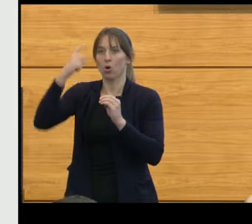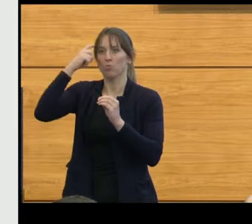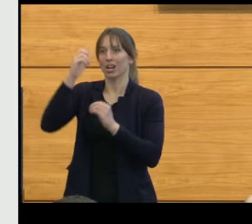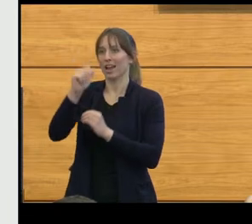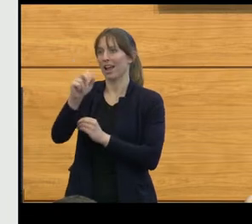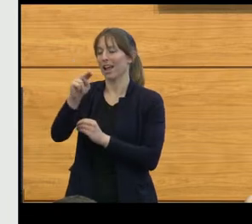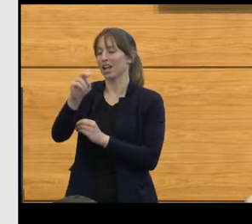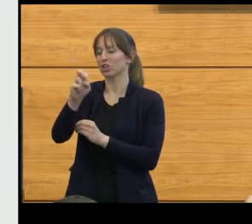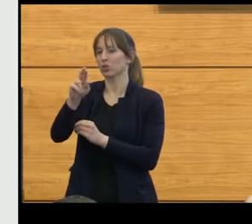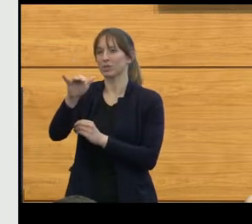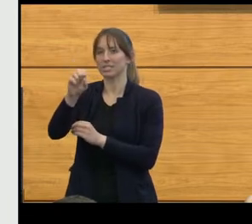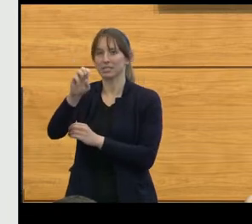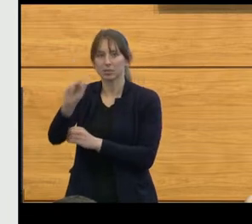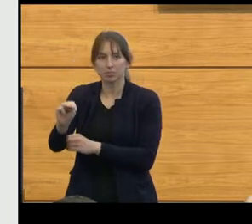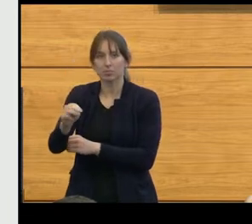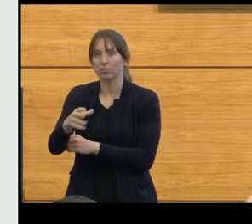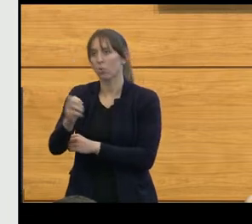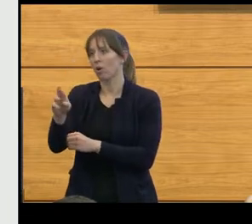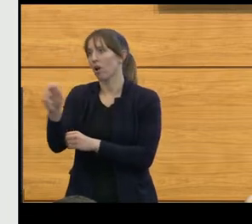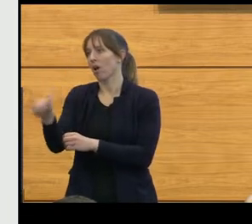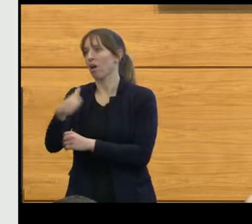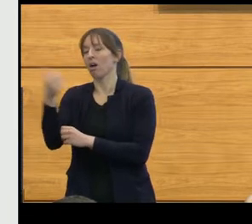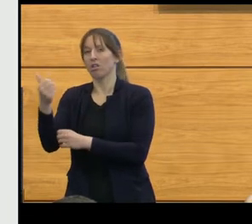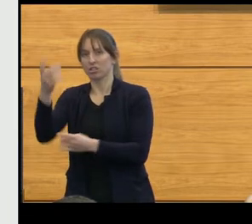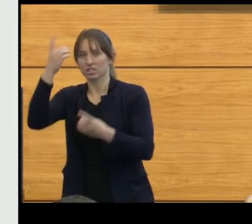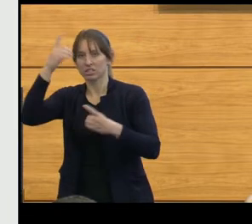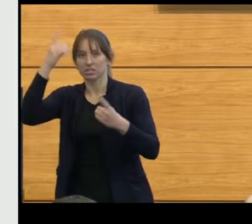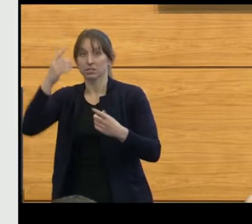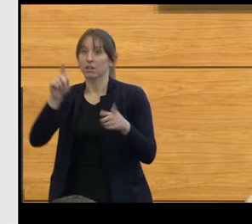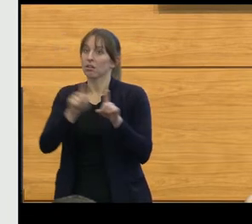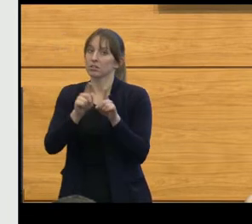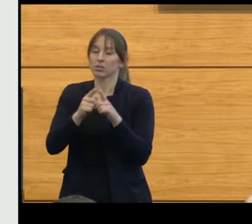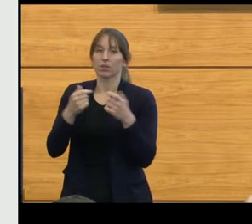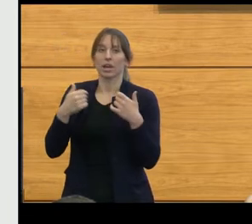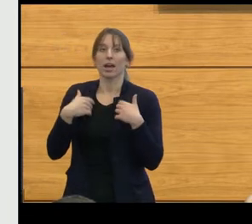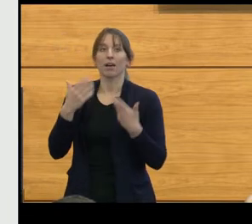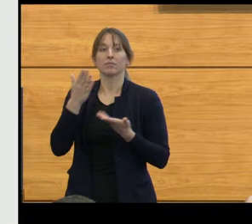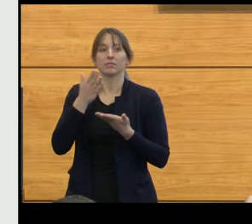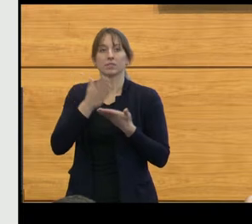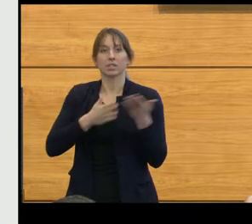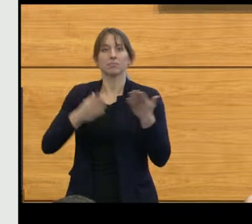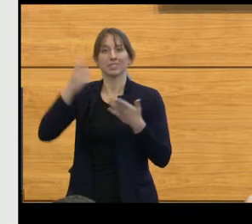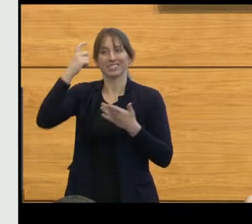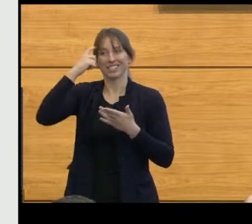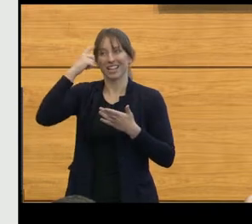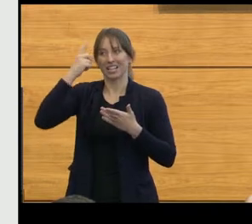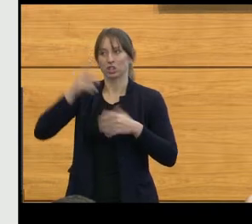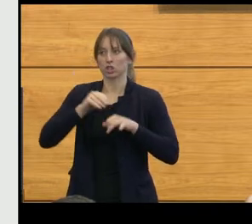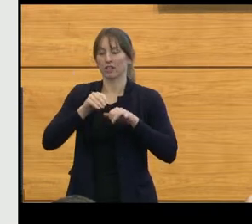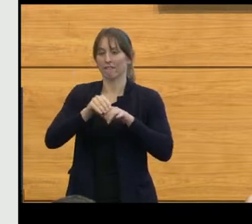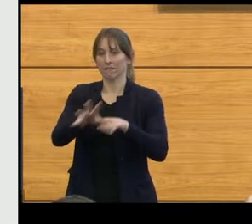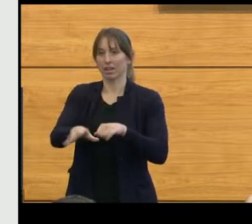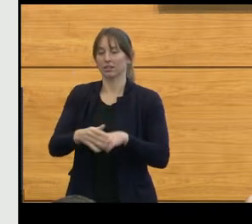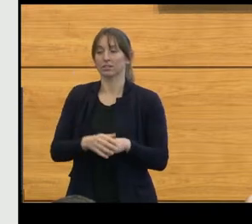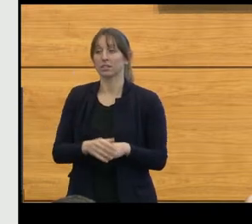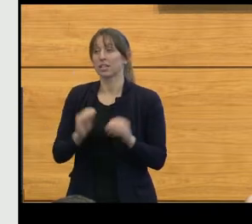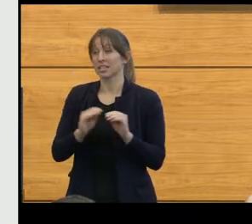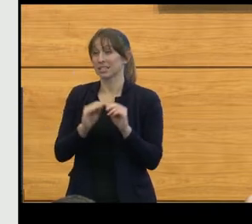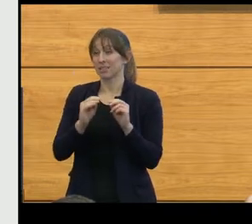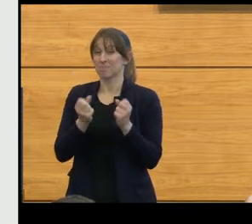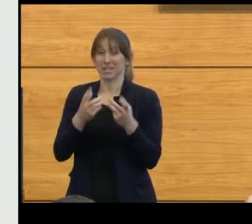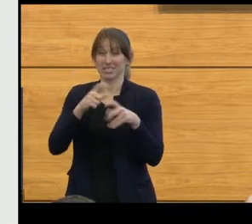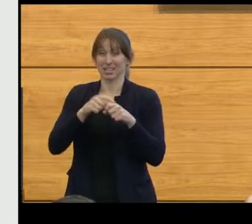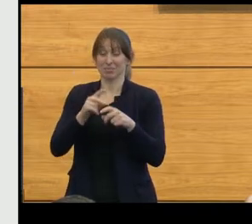atherosclerotic disease. And there are then the social and psychological effects. The IQ loss is clearly related to age, and